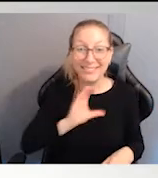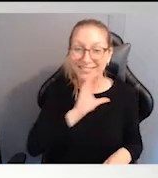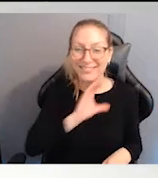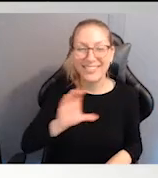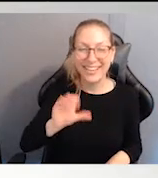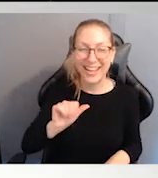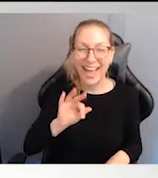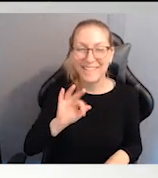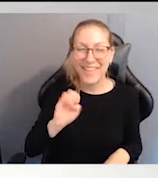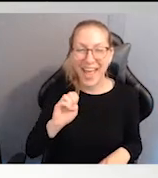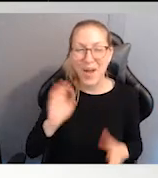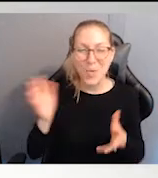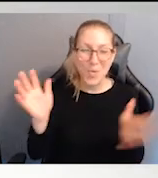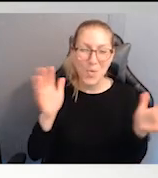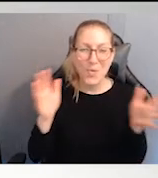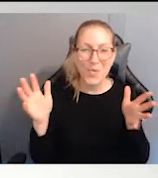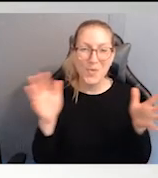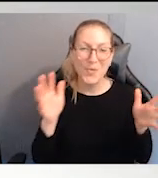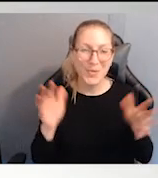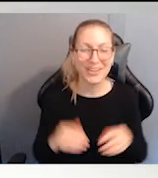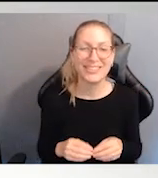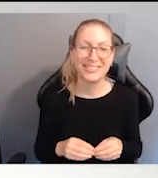Woo!